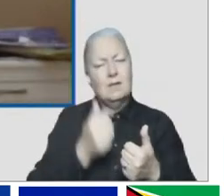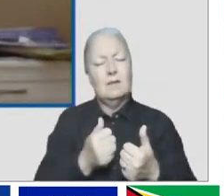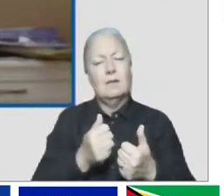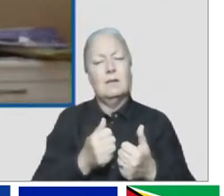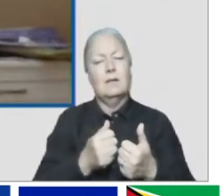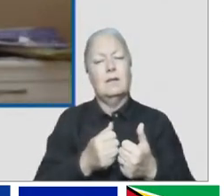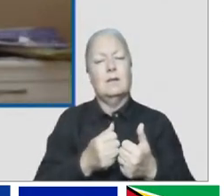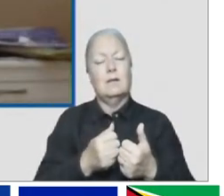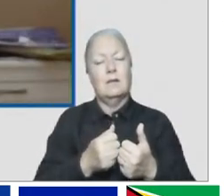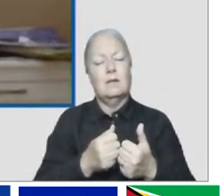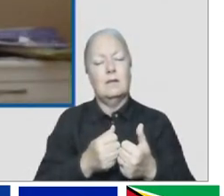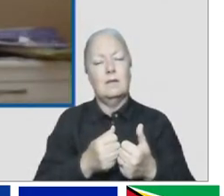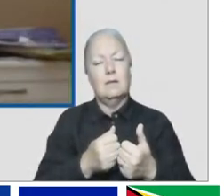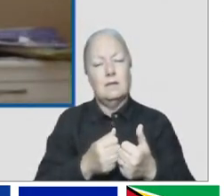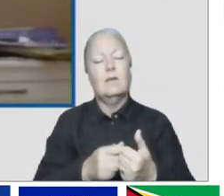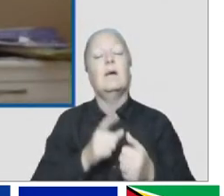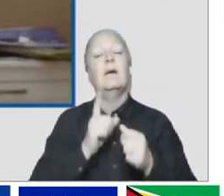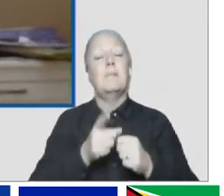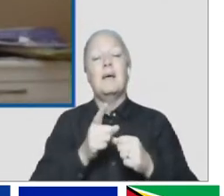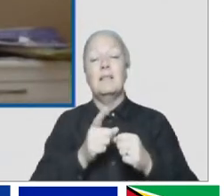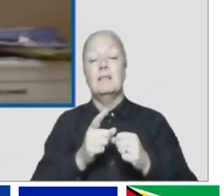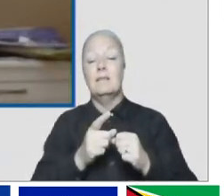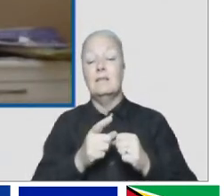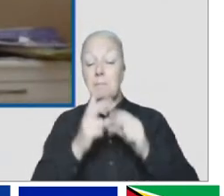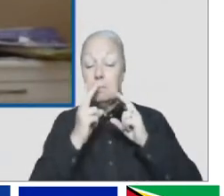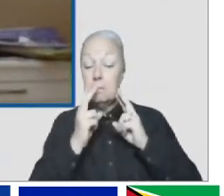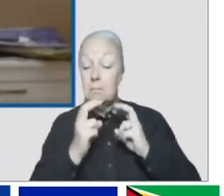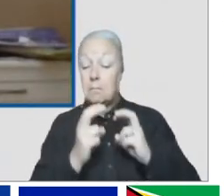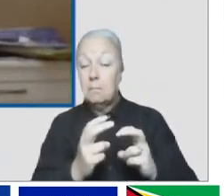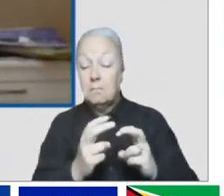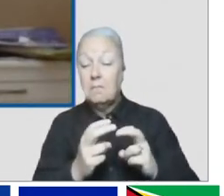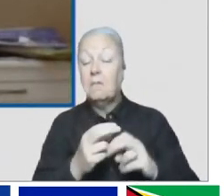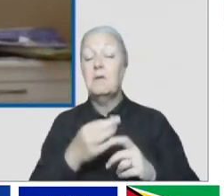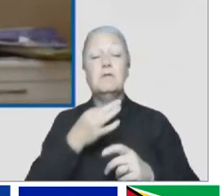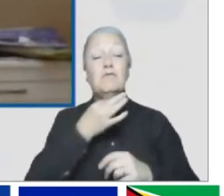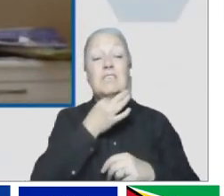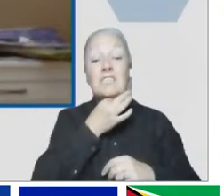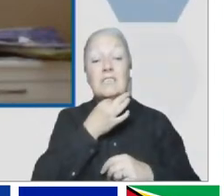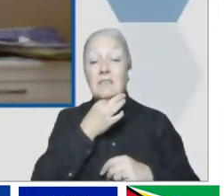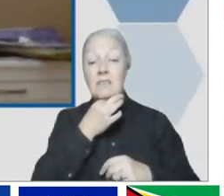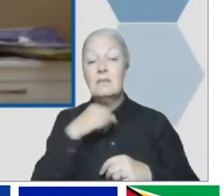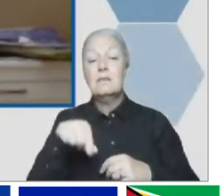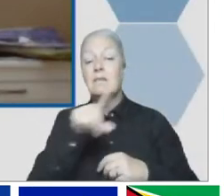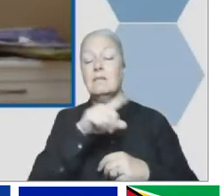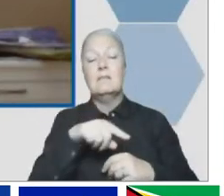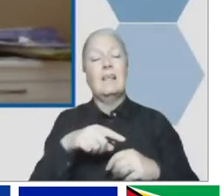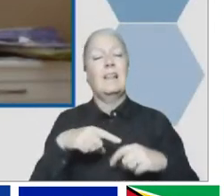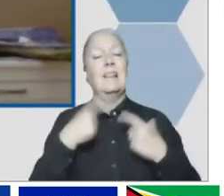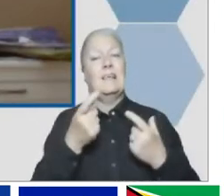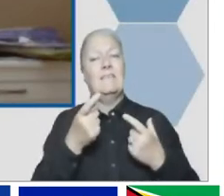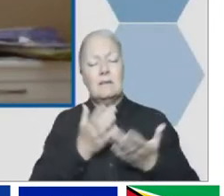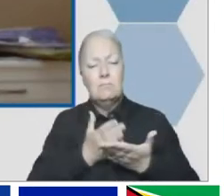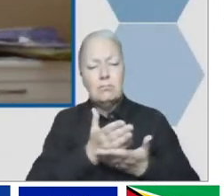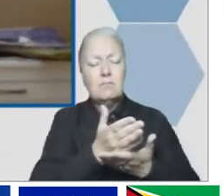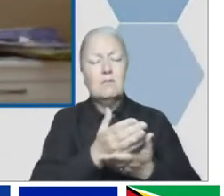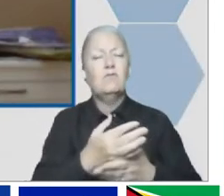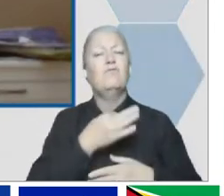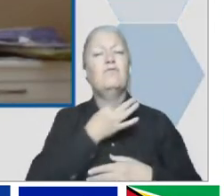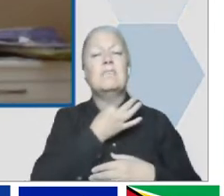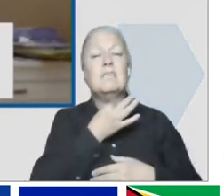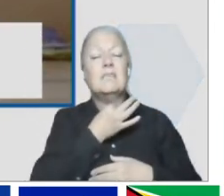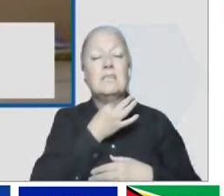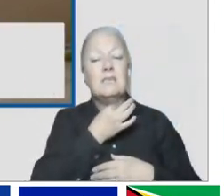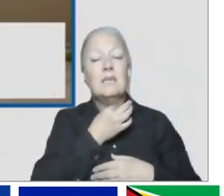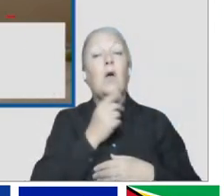risk from the perspective of the community which is living that risk. So it is more important now go to those areas, the local areas,